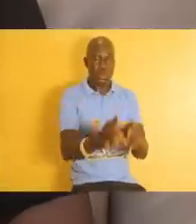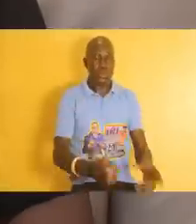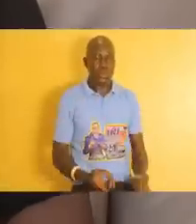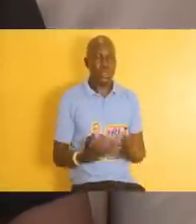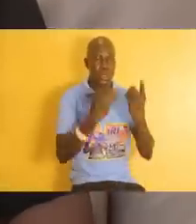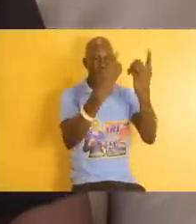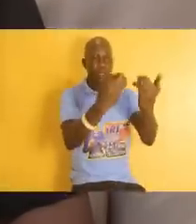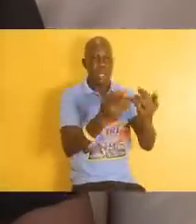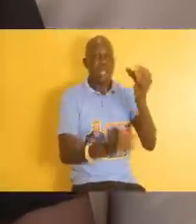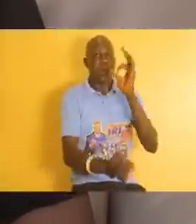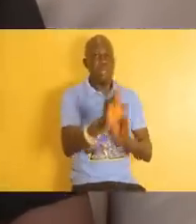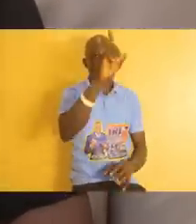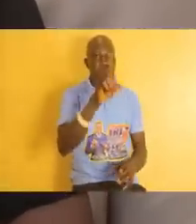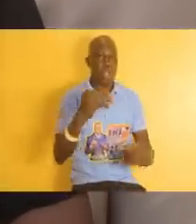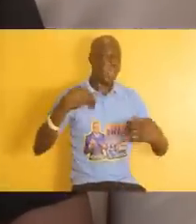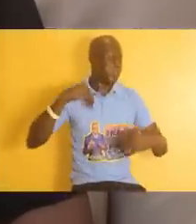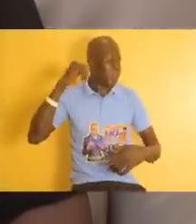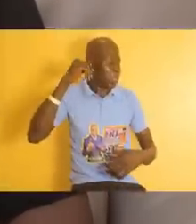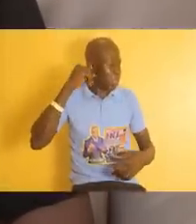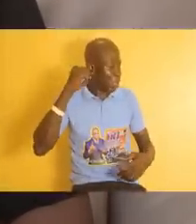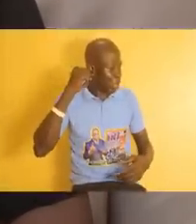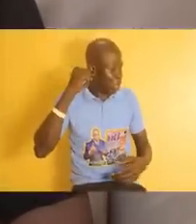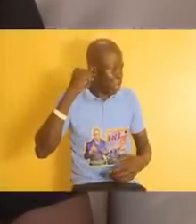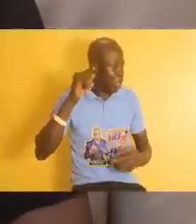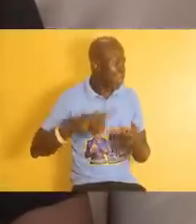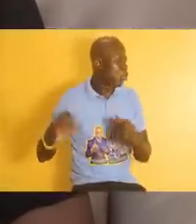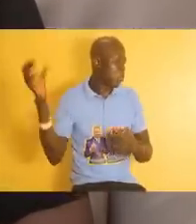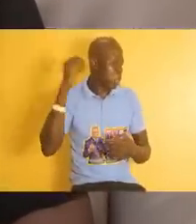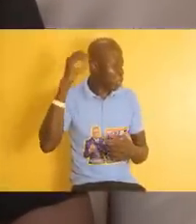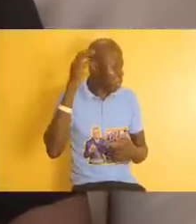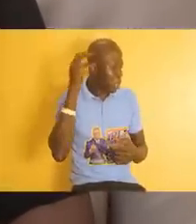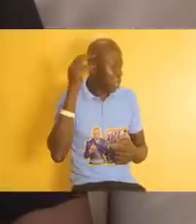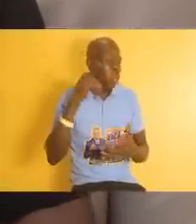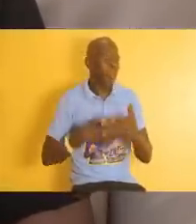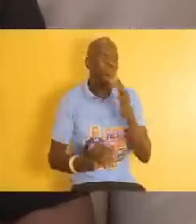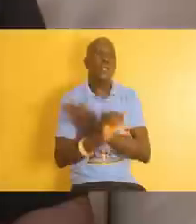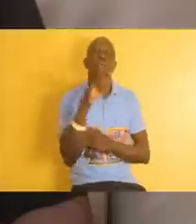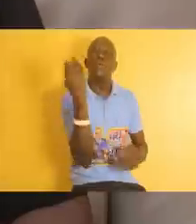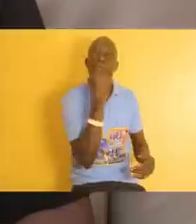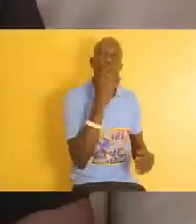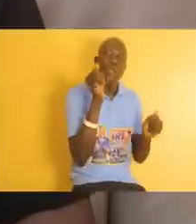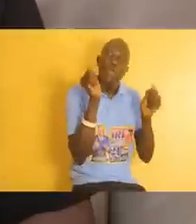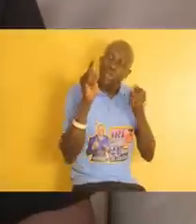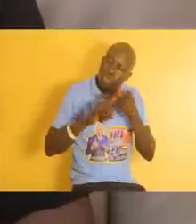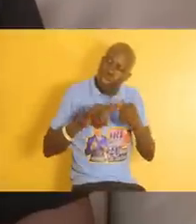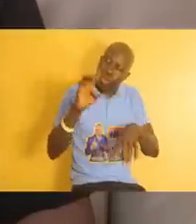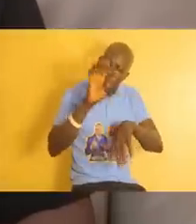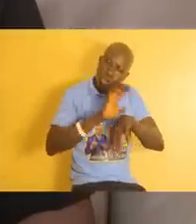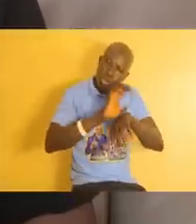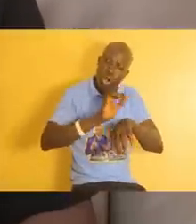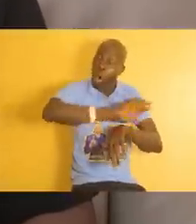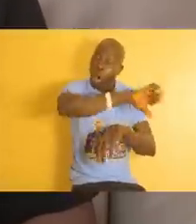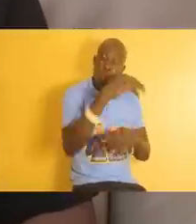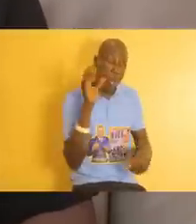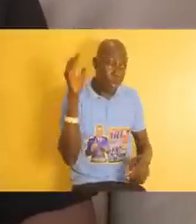the message. And the one that have the ear that leads you. Hear what the Spirit tells the church. All